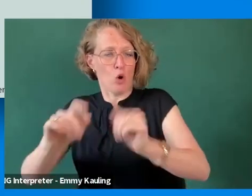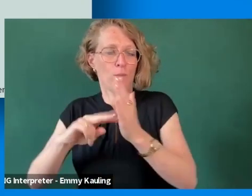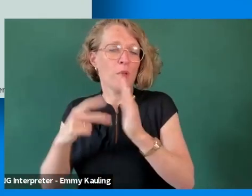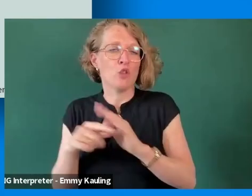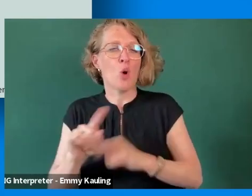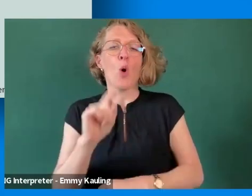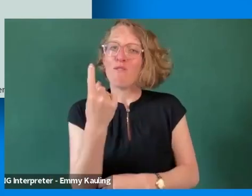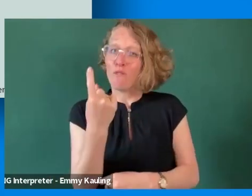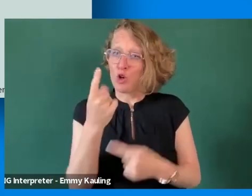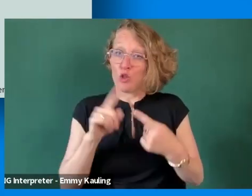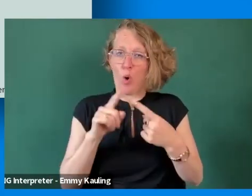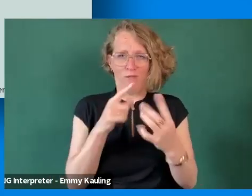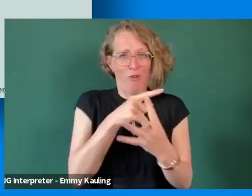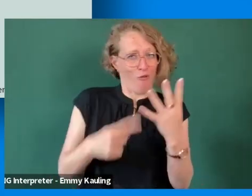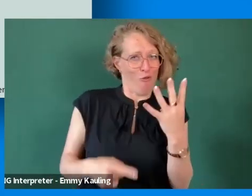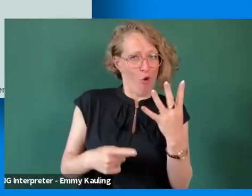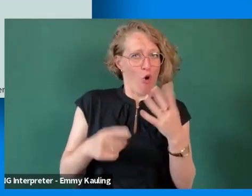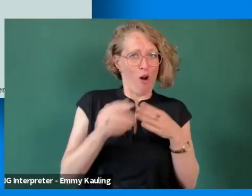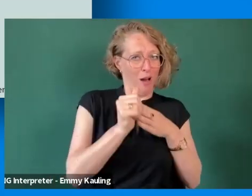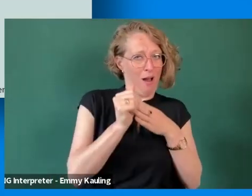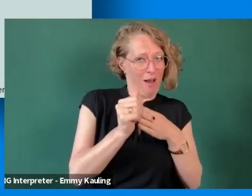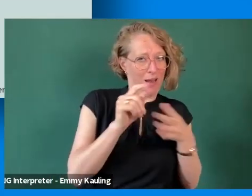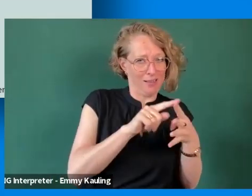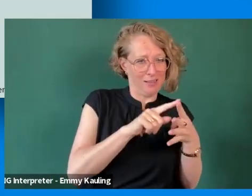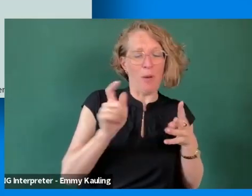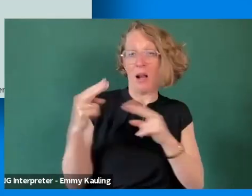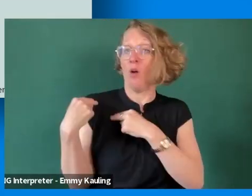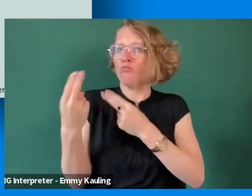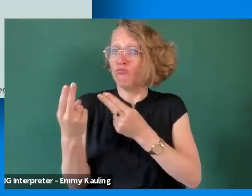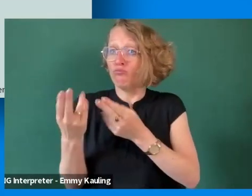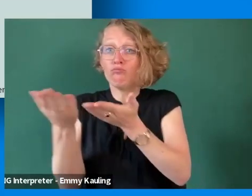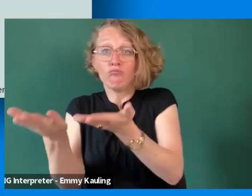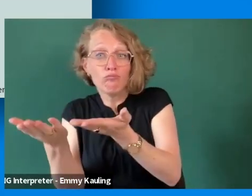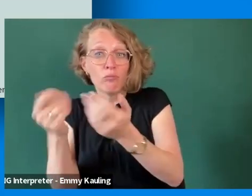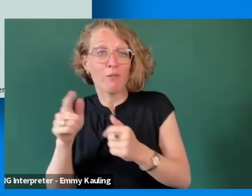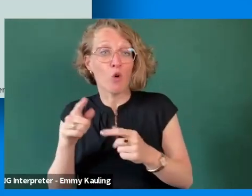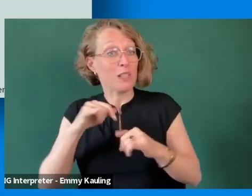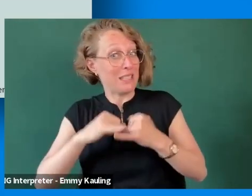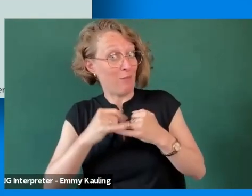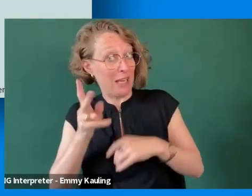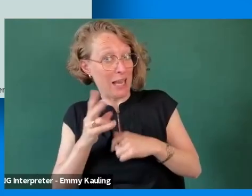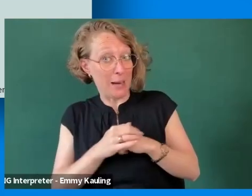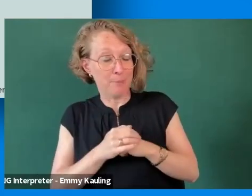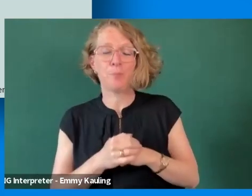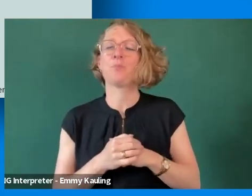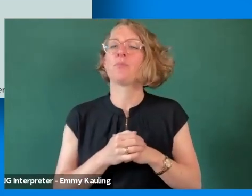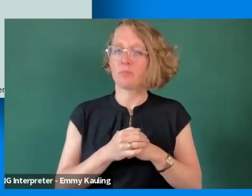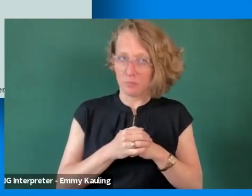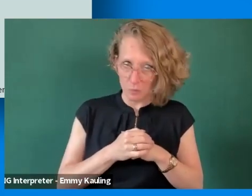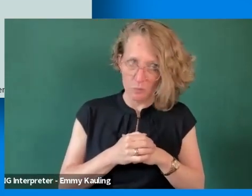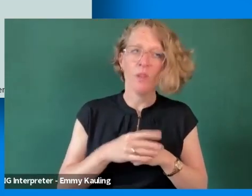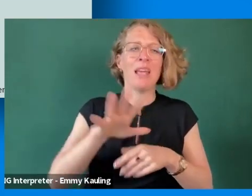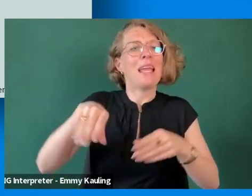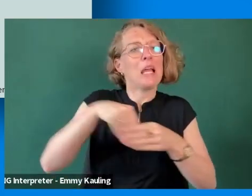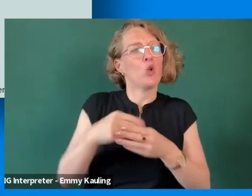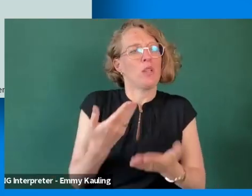talk about this afternoon, and I'll pass back to you, Steffi. Thank you. Okay, so our inclusive demand